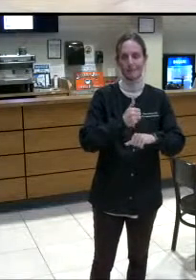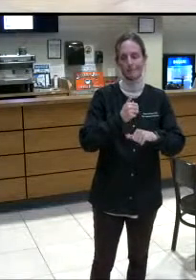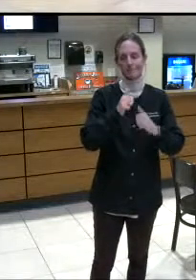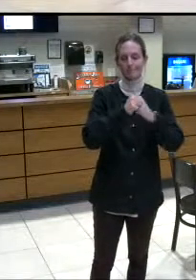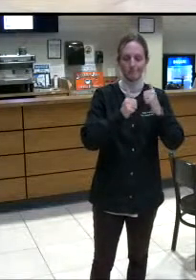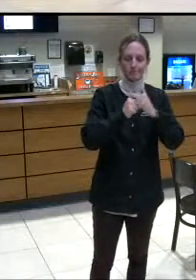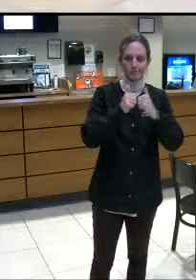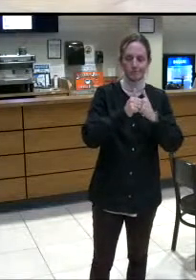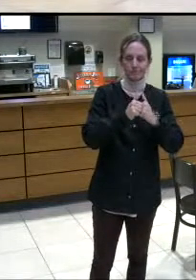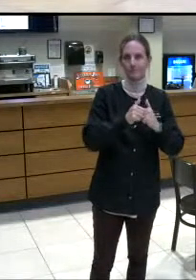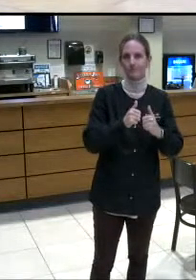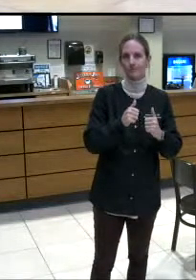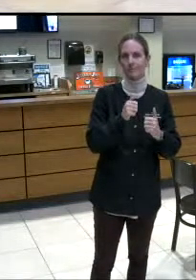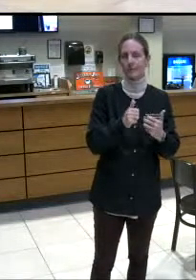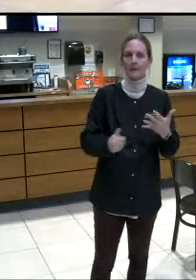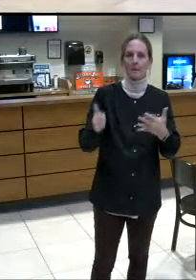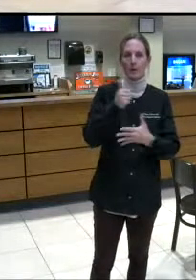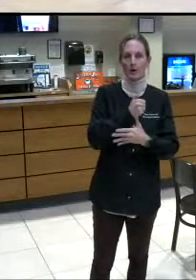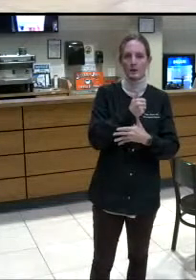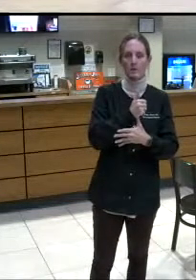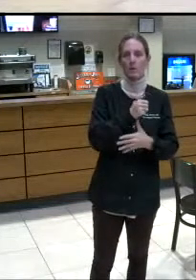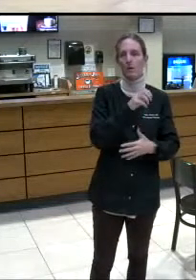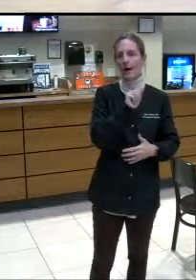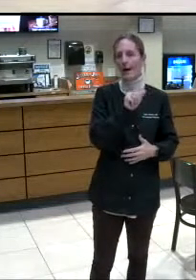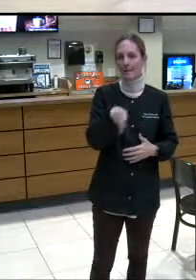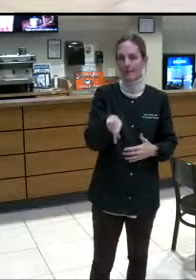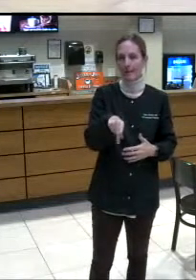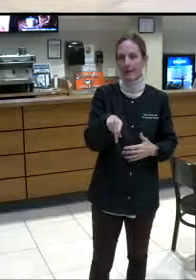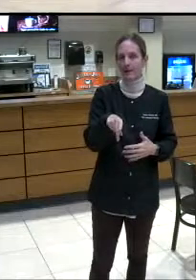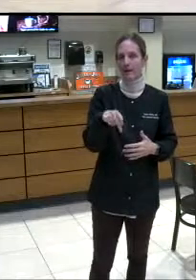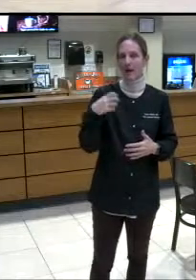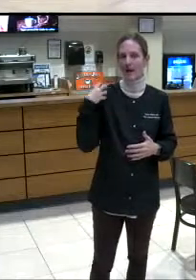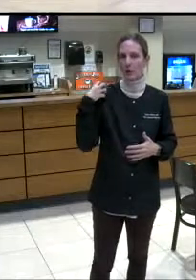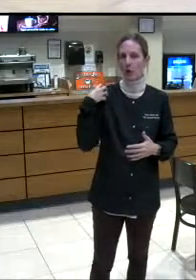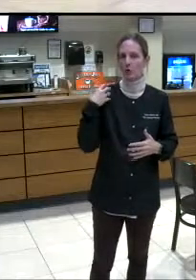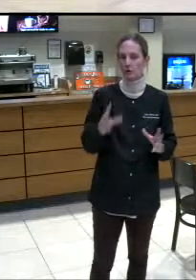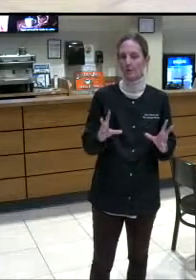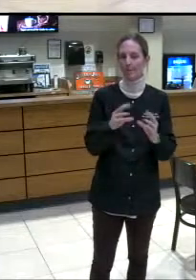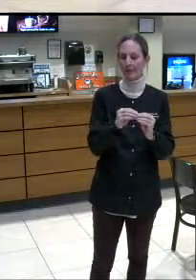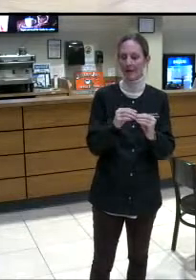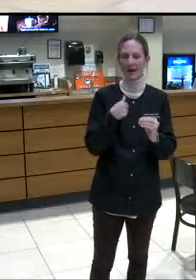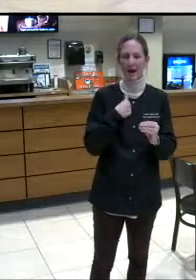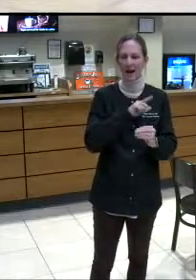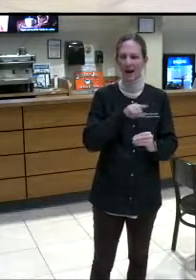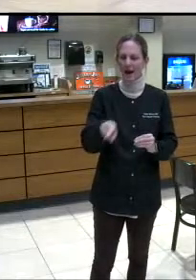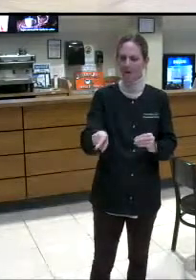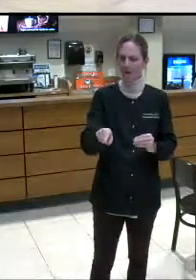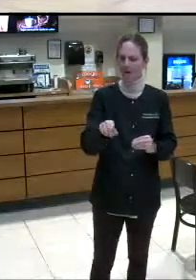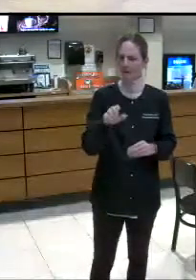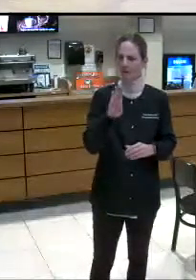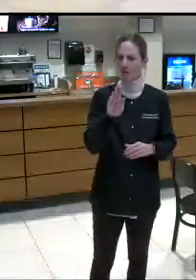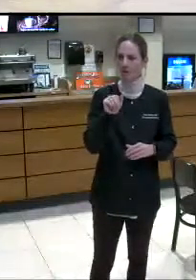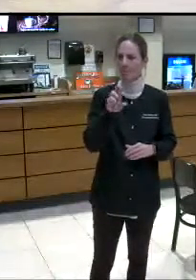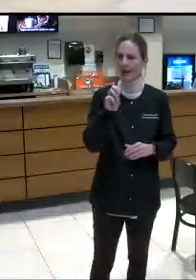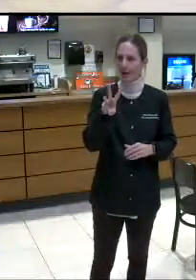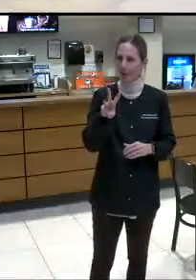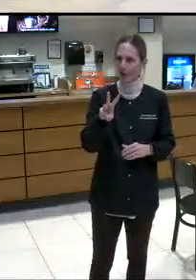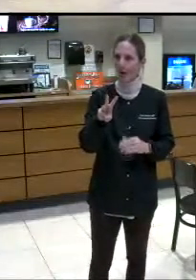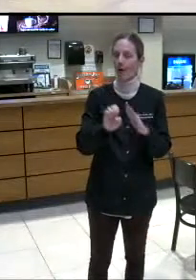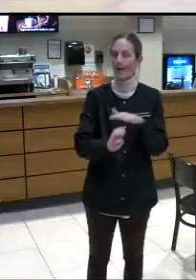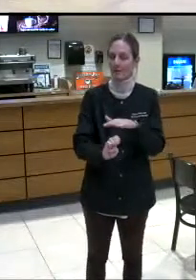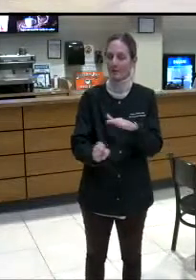AP, and instructional coach meetings. We go to the school. The school that I went to last week was Barrow Elementary. We